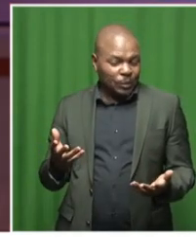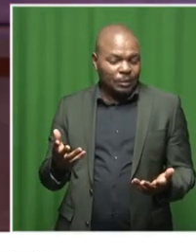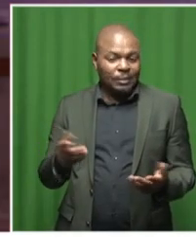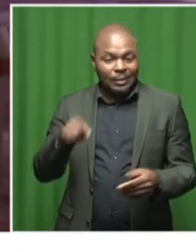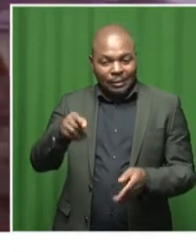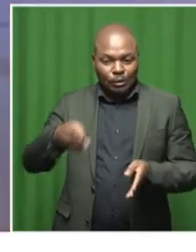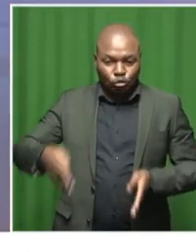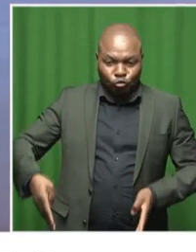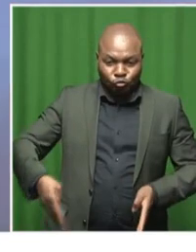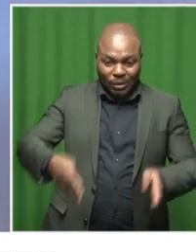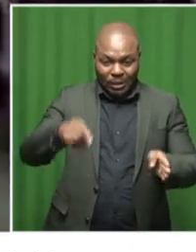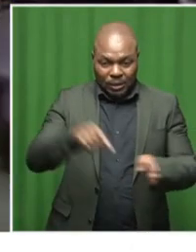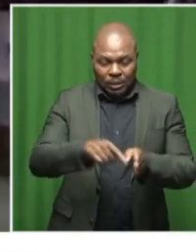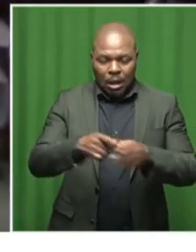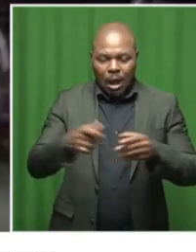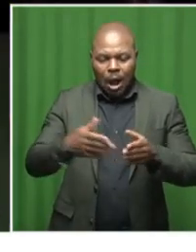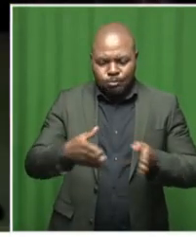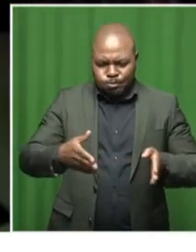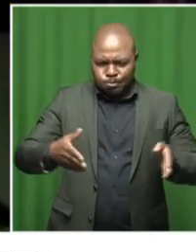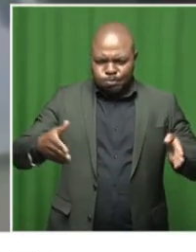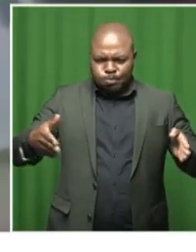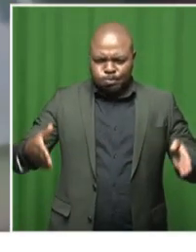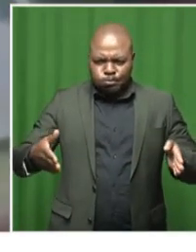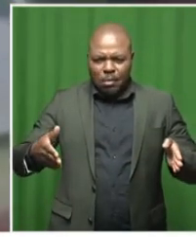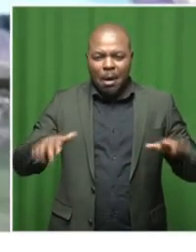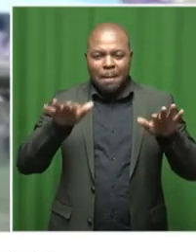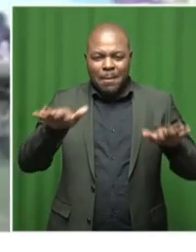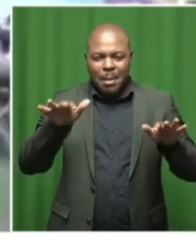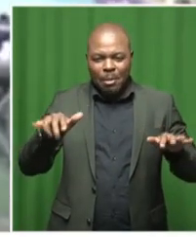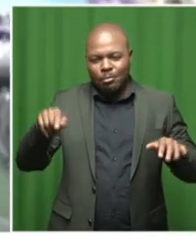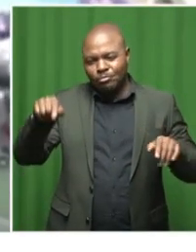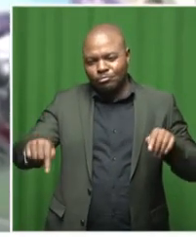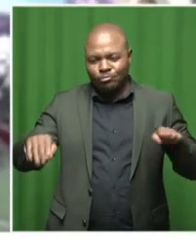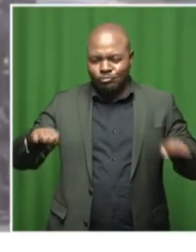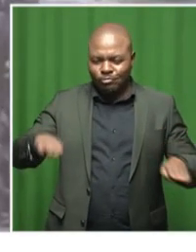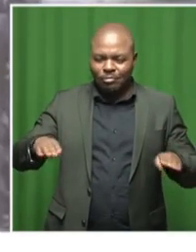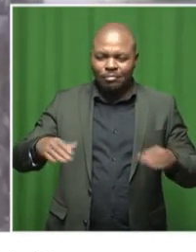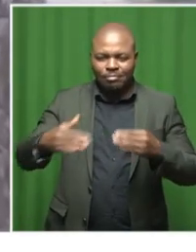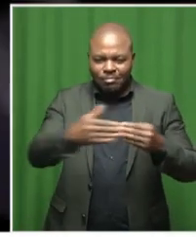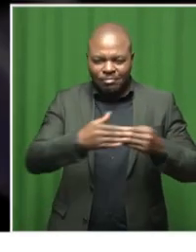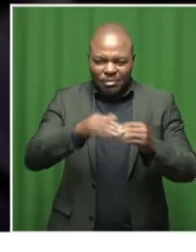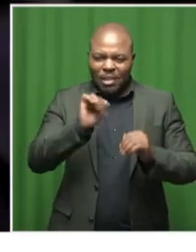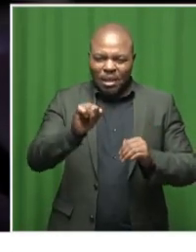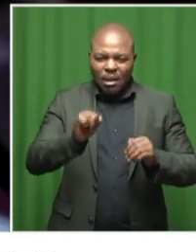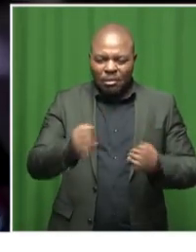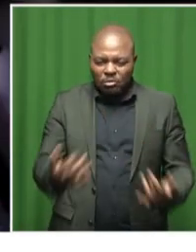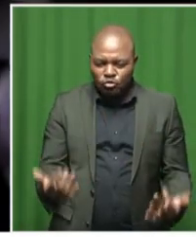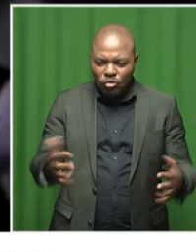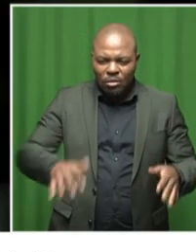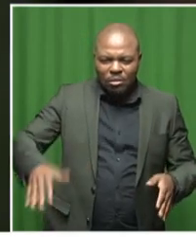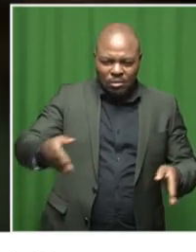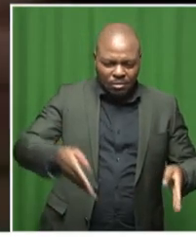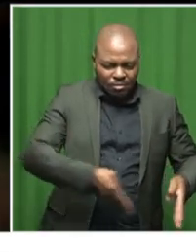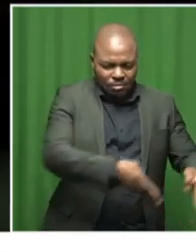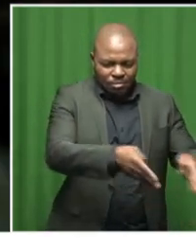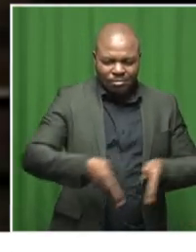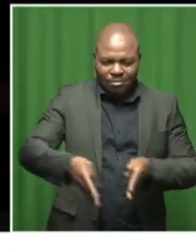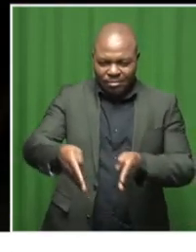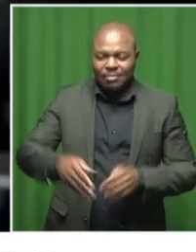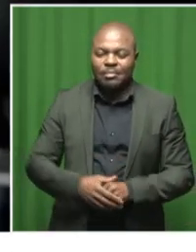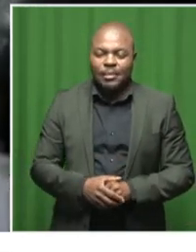that street has like a very wide pavement, and the people have taken good care of their lawns, so it allows us to be able